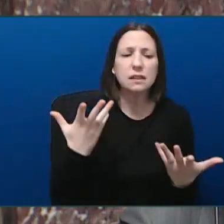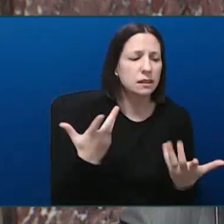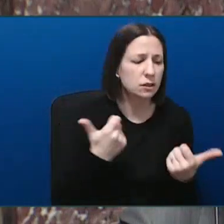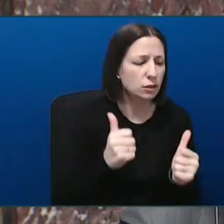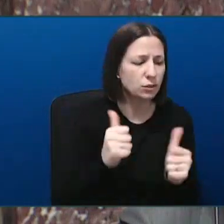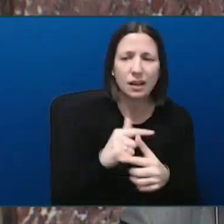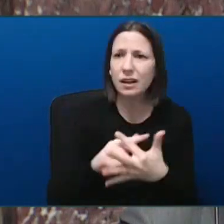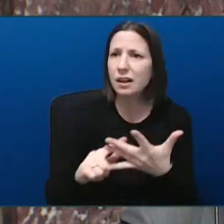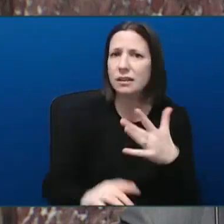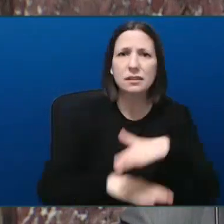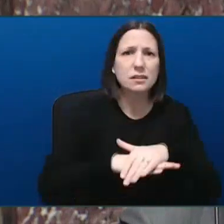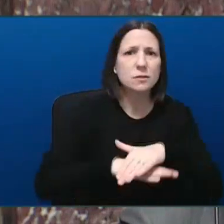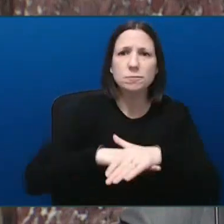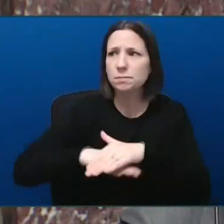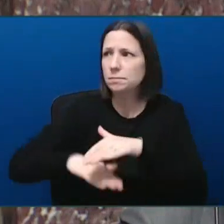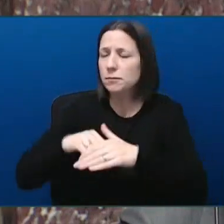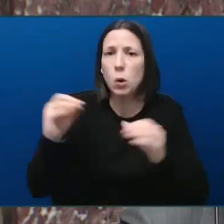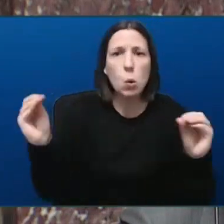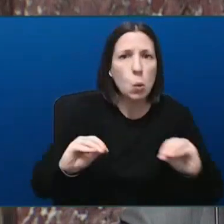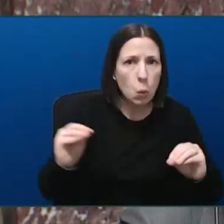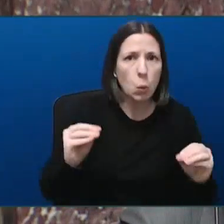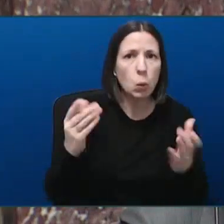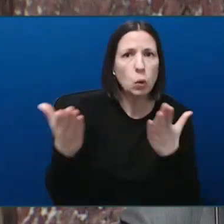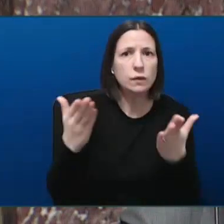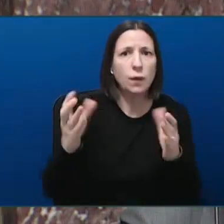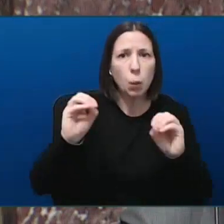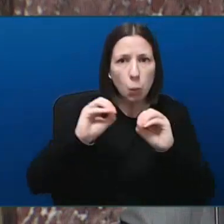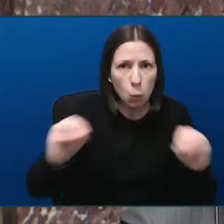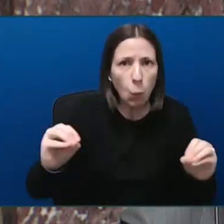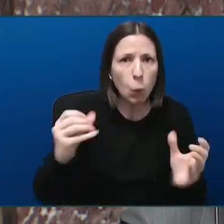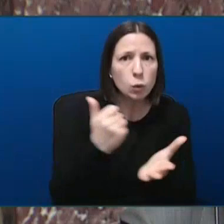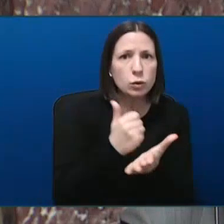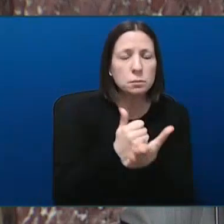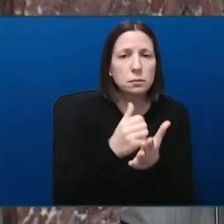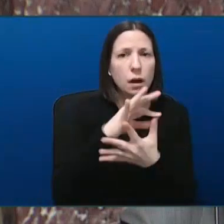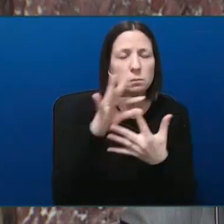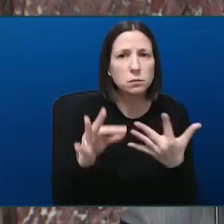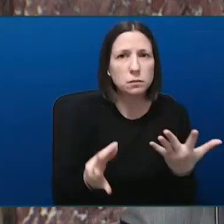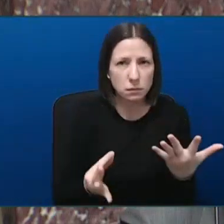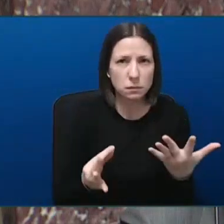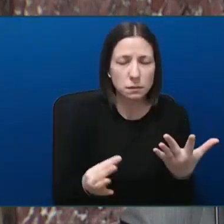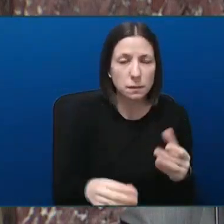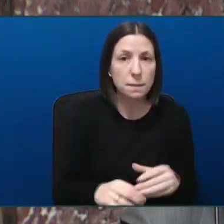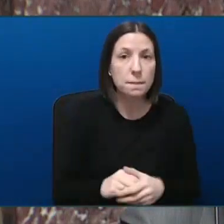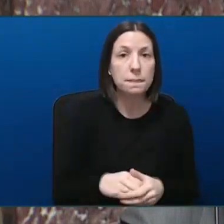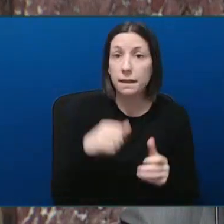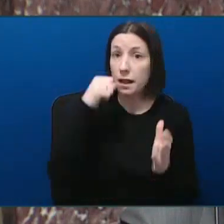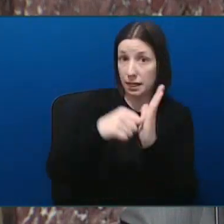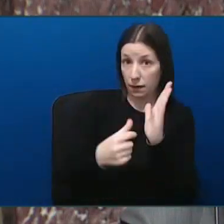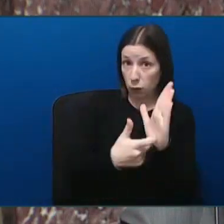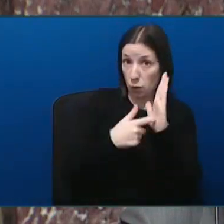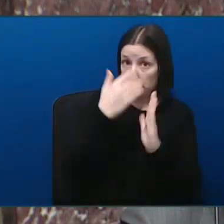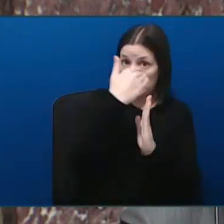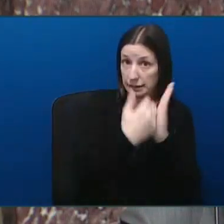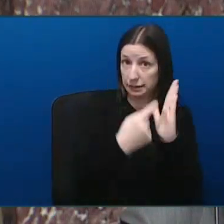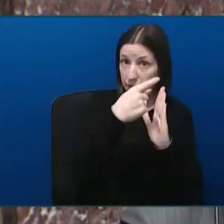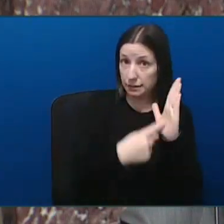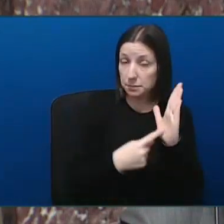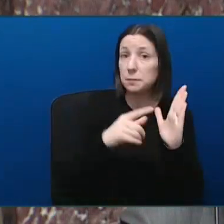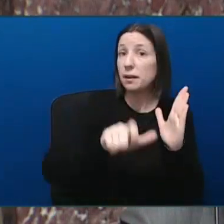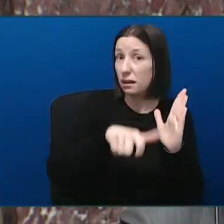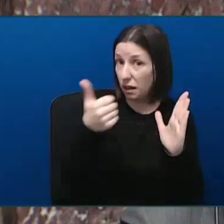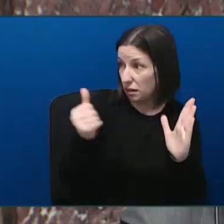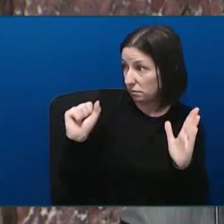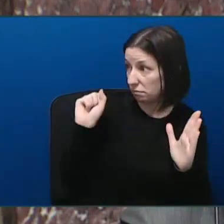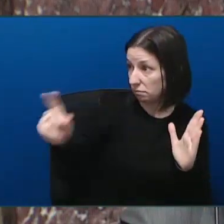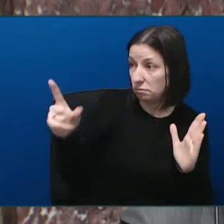no services. The letter of requirement actually goes on to say something else the minister might want to give us an answer to, because obviously the